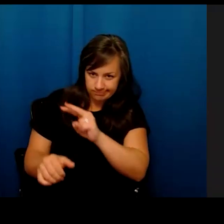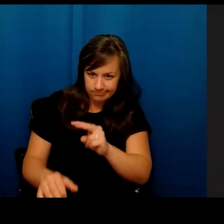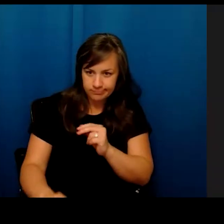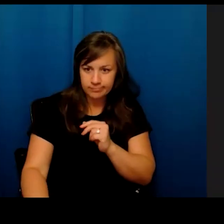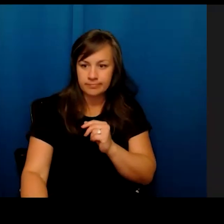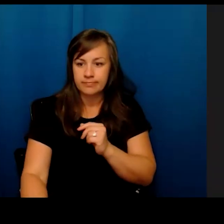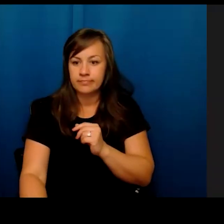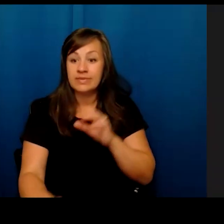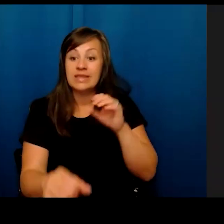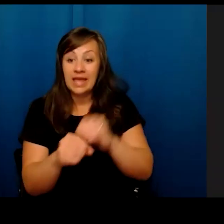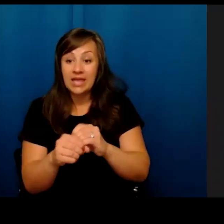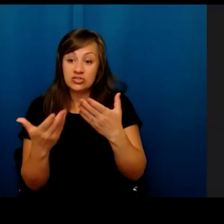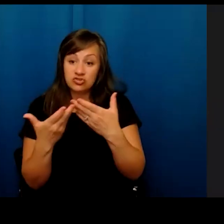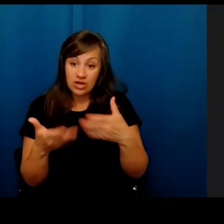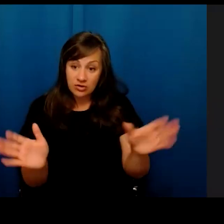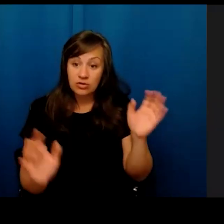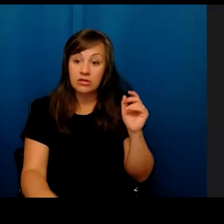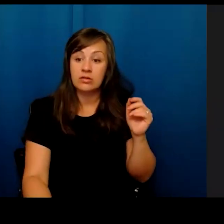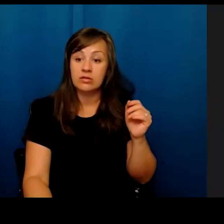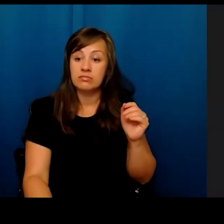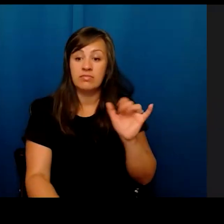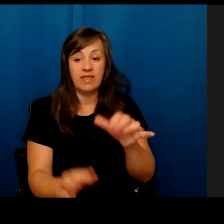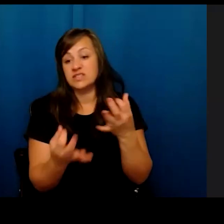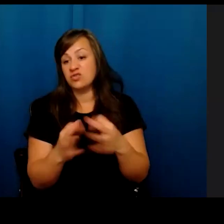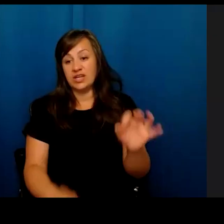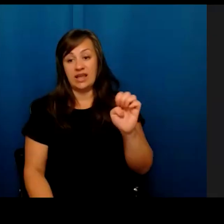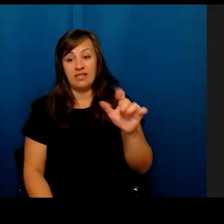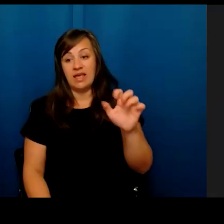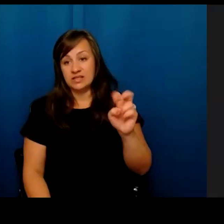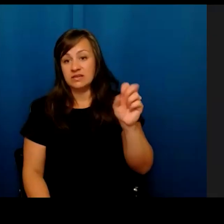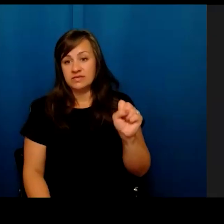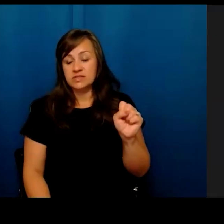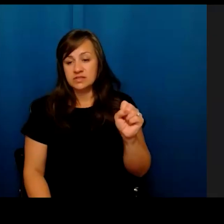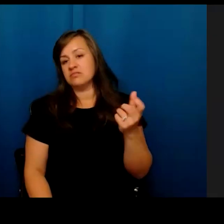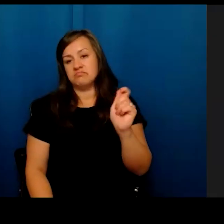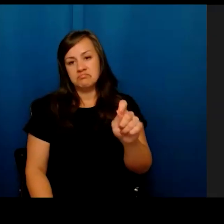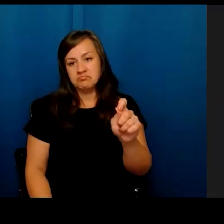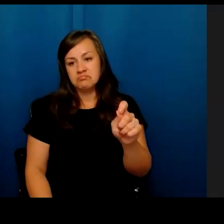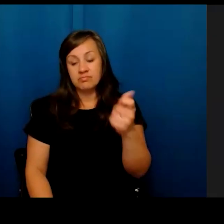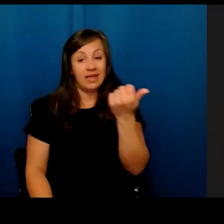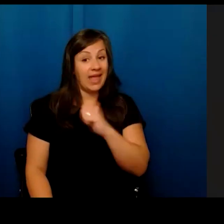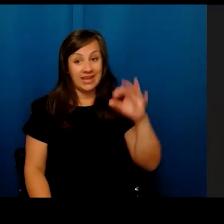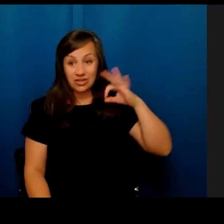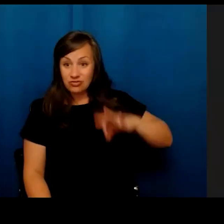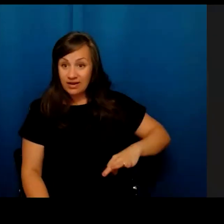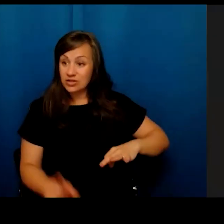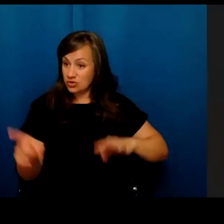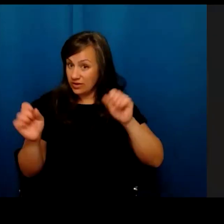In general, free electives are just that. They are any credits you can